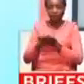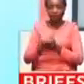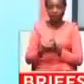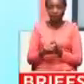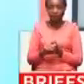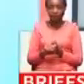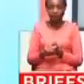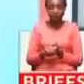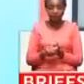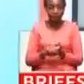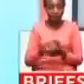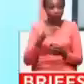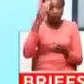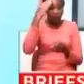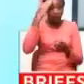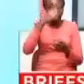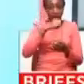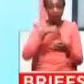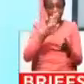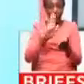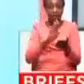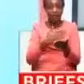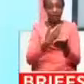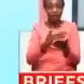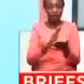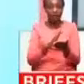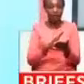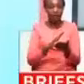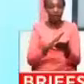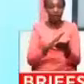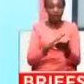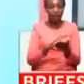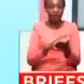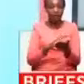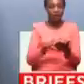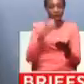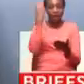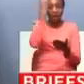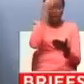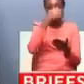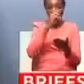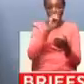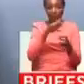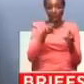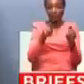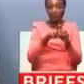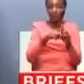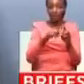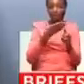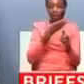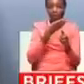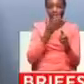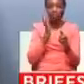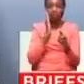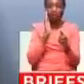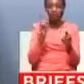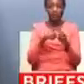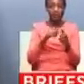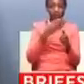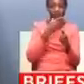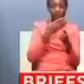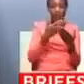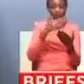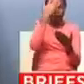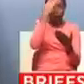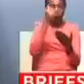the song where he says in his lyrics, he says, beautiful like mami wata, eh? Girl, God bless your father. So why is he